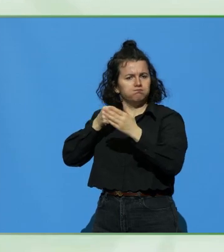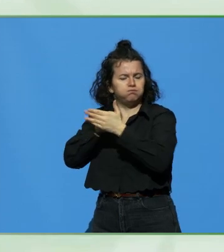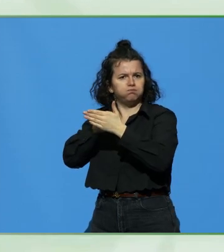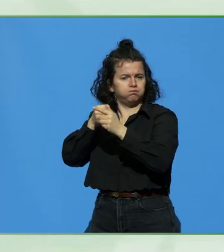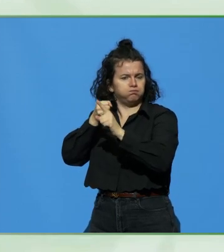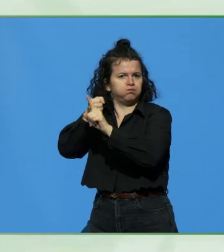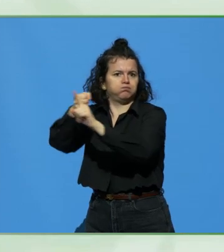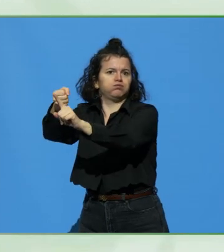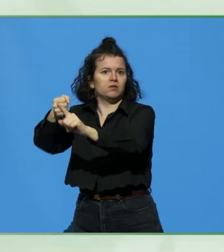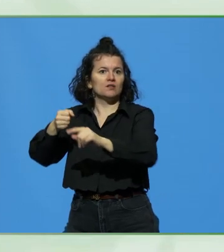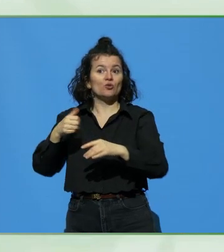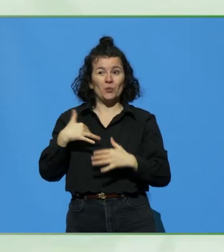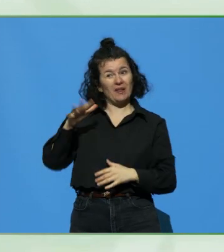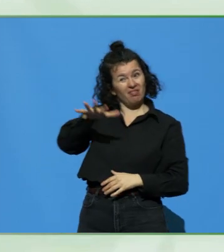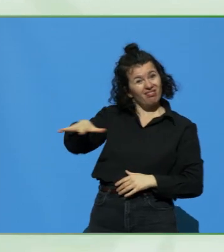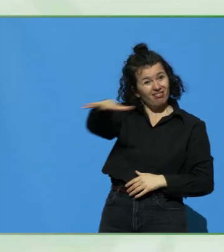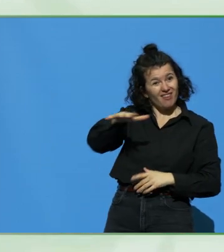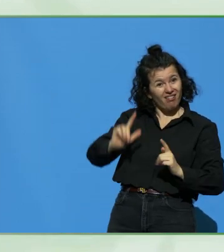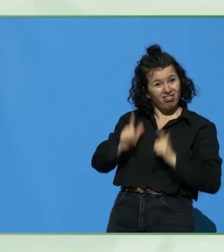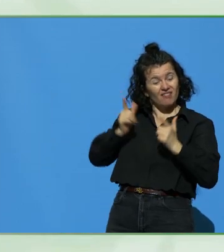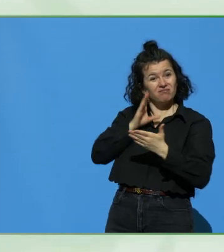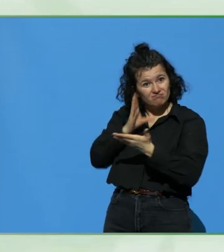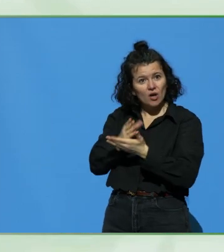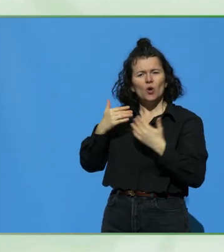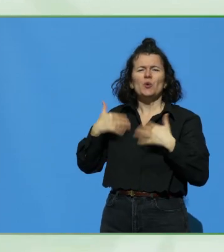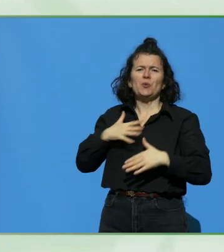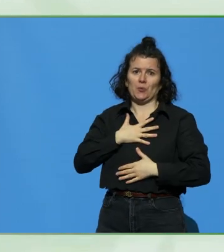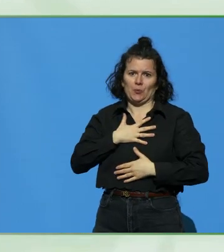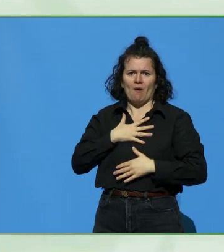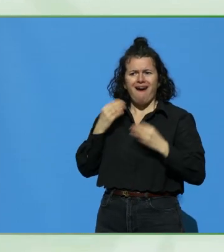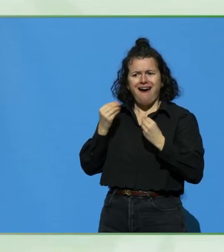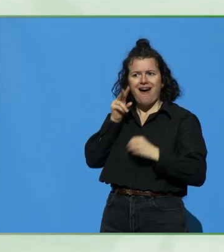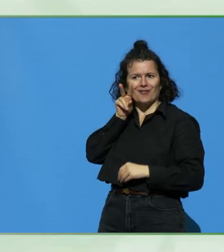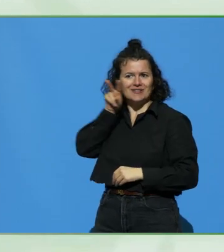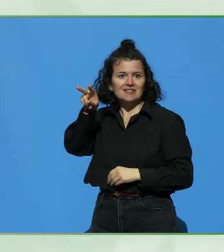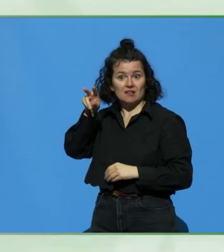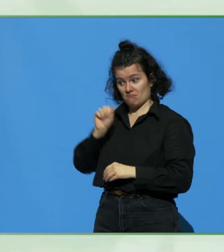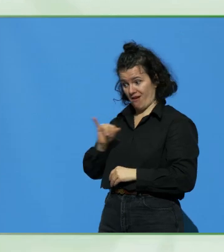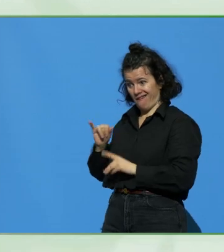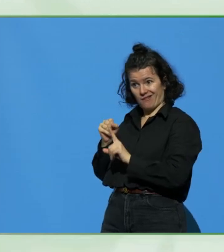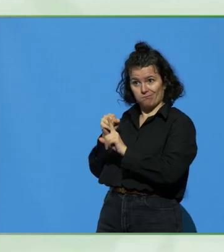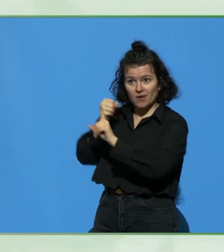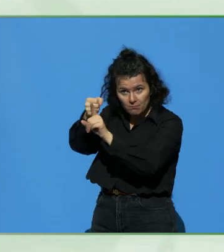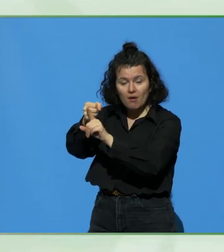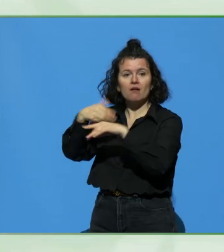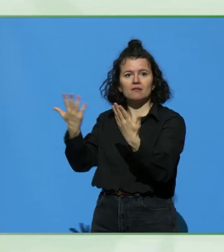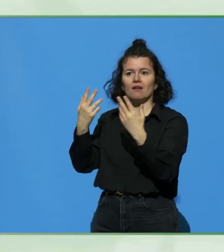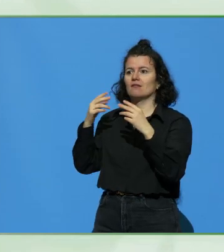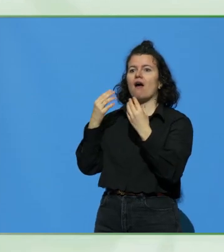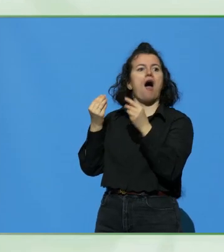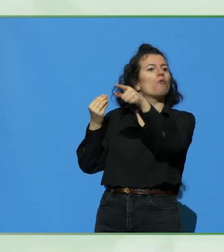is lived reality. And it shapes how they are seen and whether they are recognized at all, and whether they are allowed